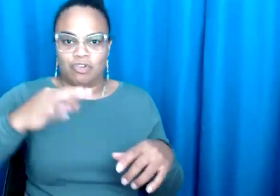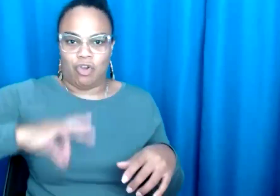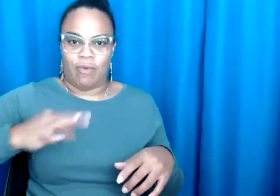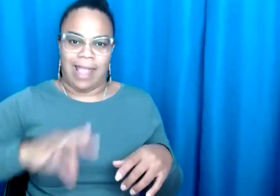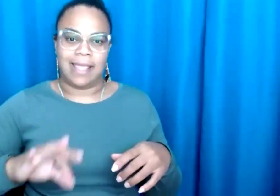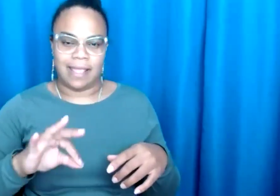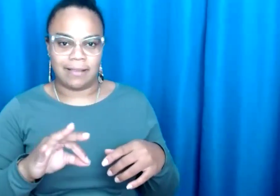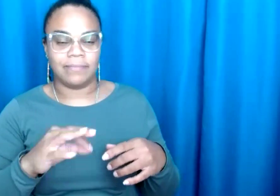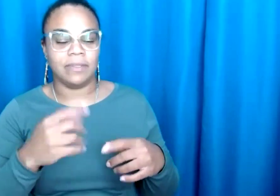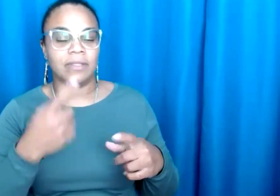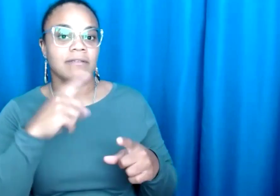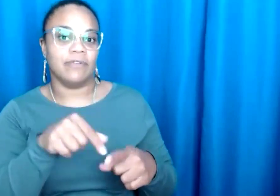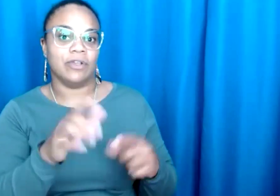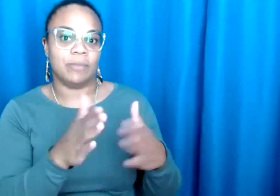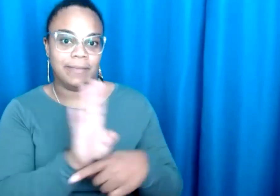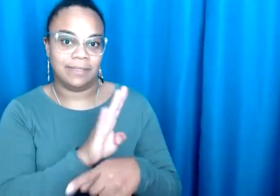term loans